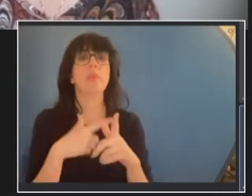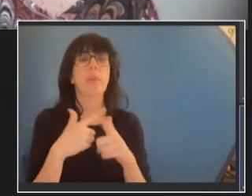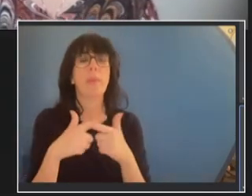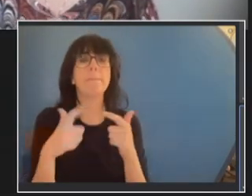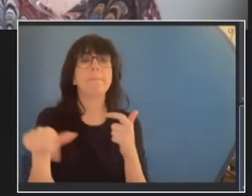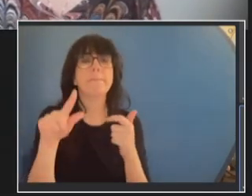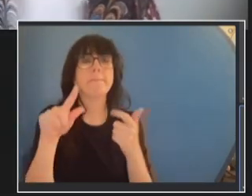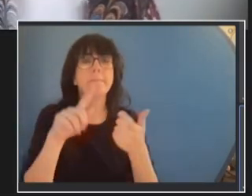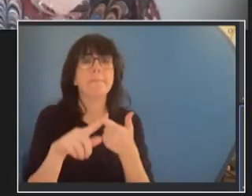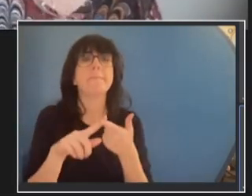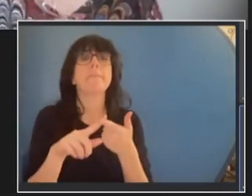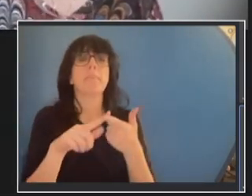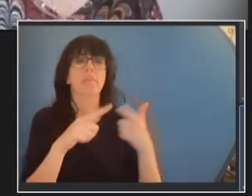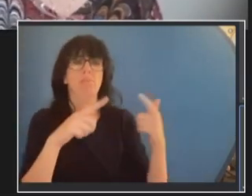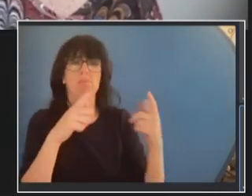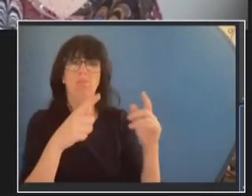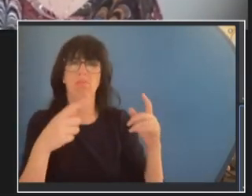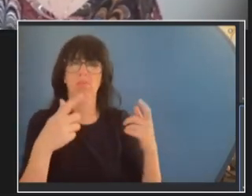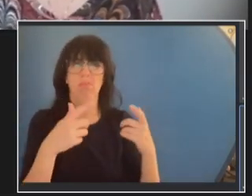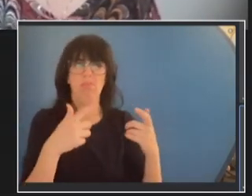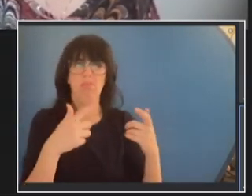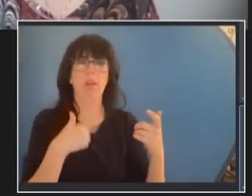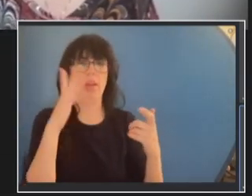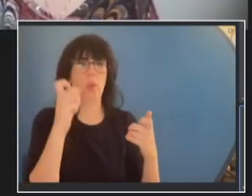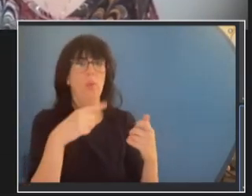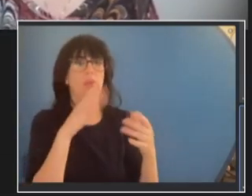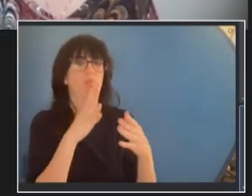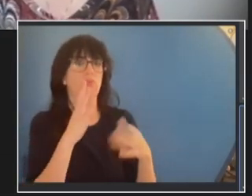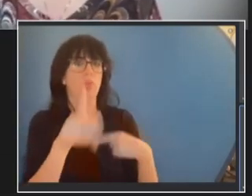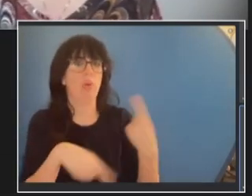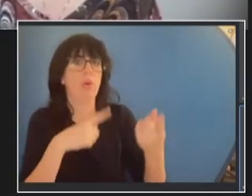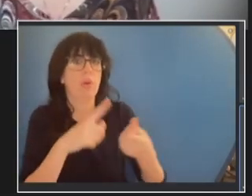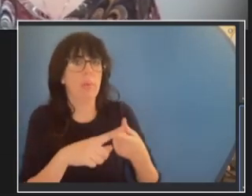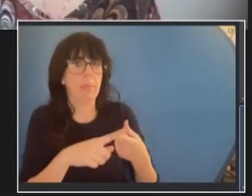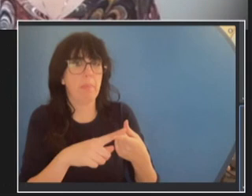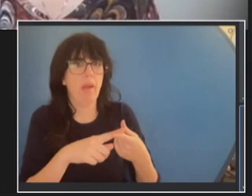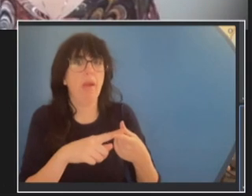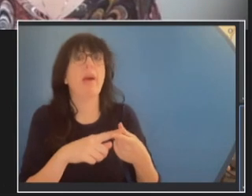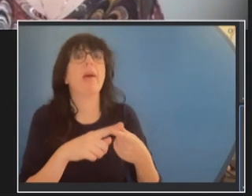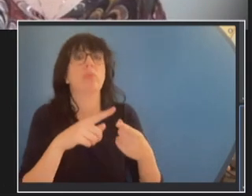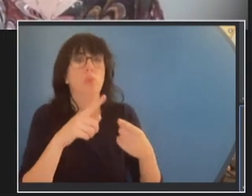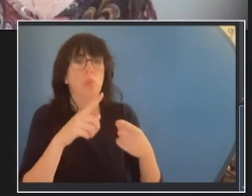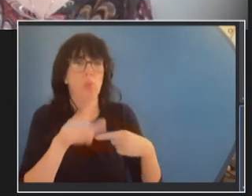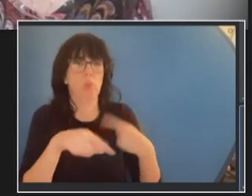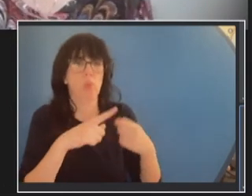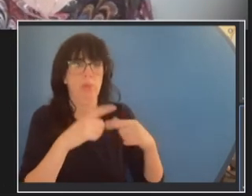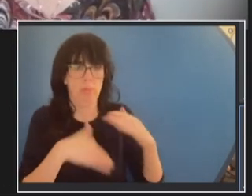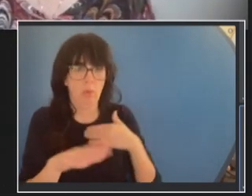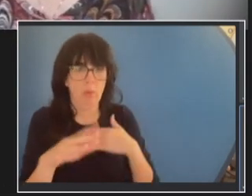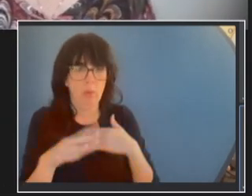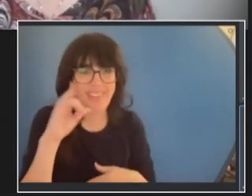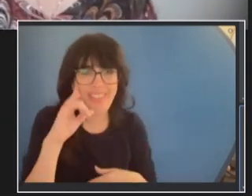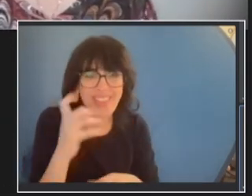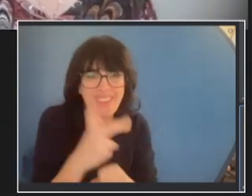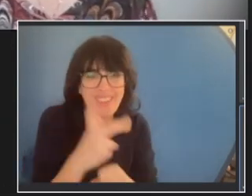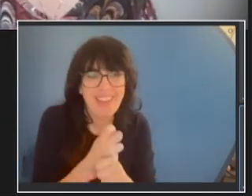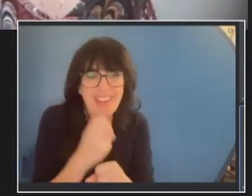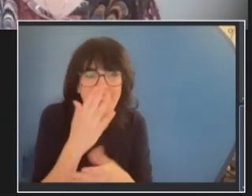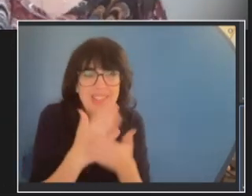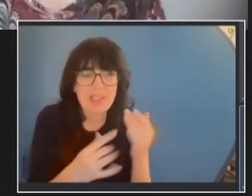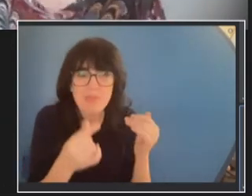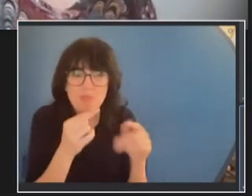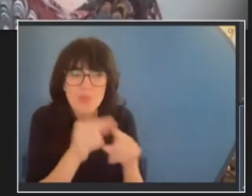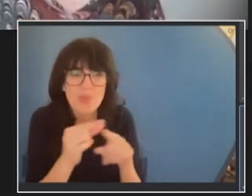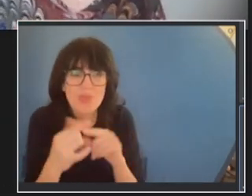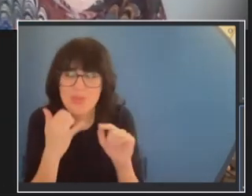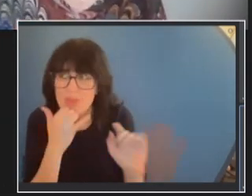scorned. I'm gonna talk about it sure as you're born. I think I got some of the words wrong.